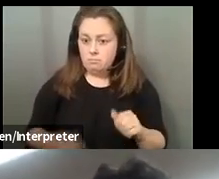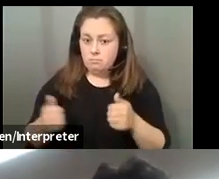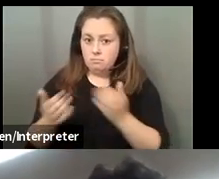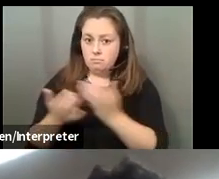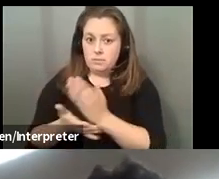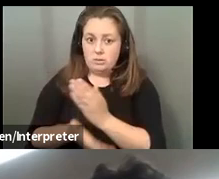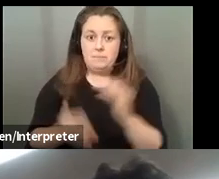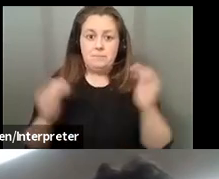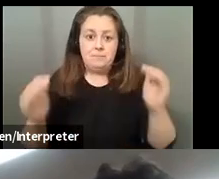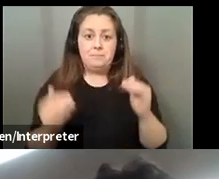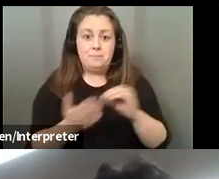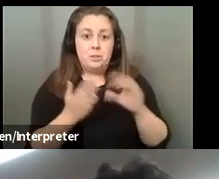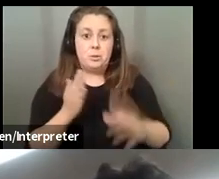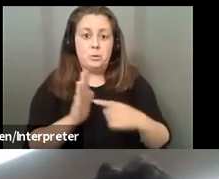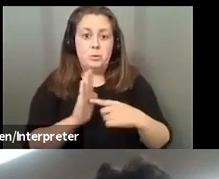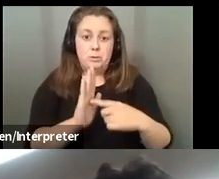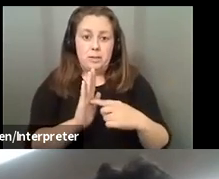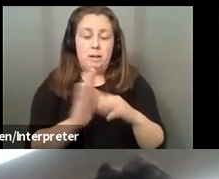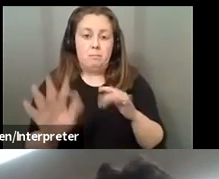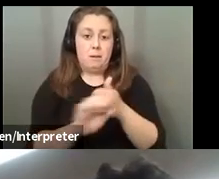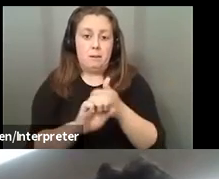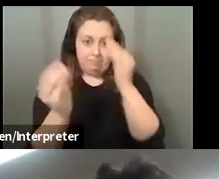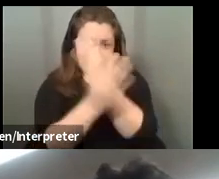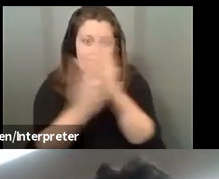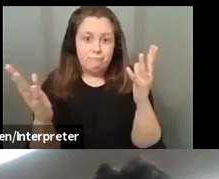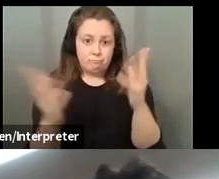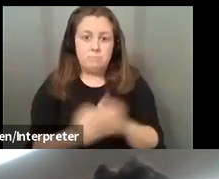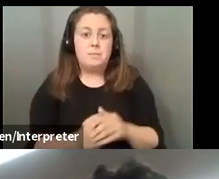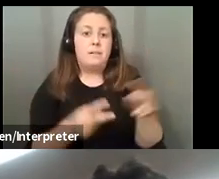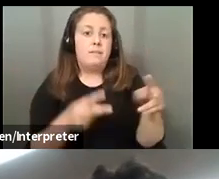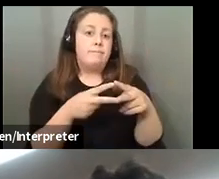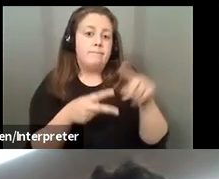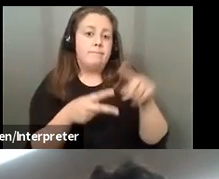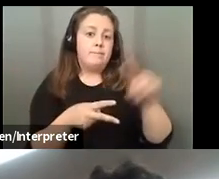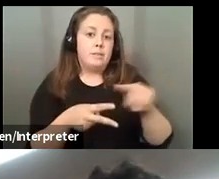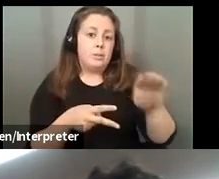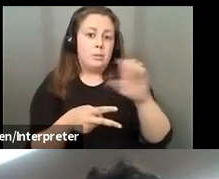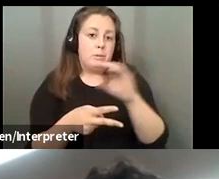Next up, we have the student representative update. I see we have Zoe and Malia with us. You guys want to kick it off?